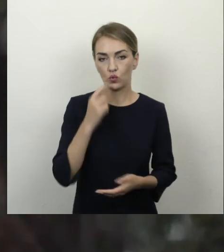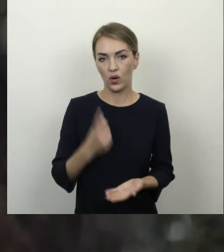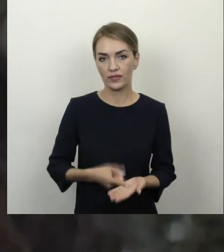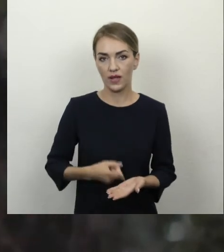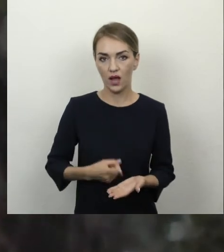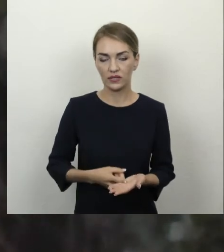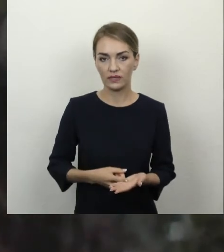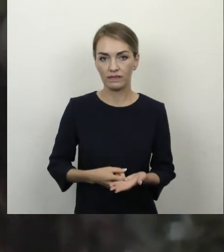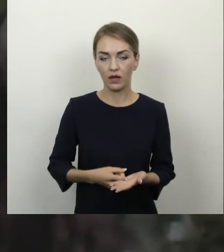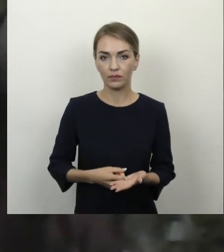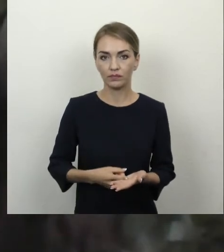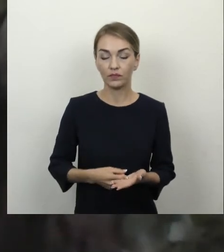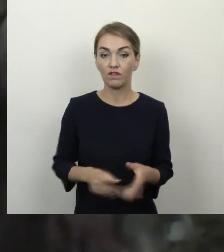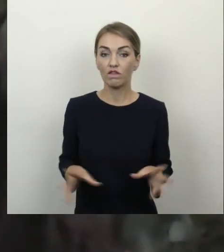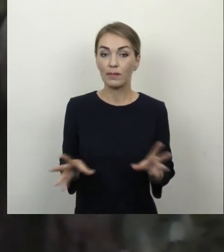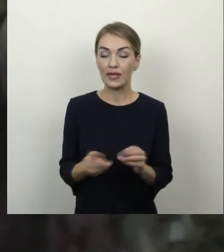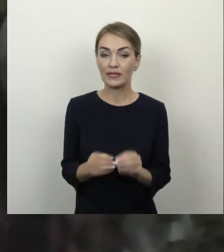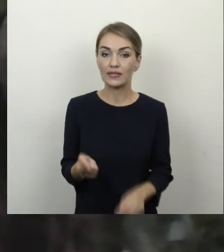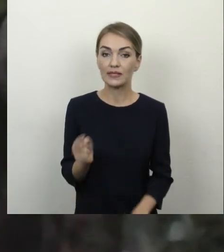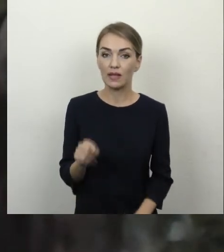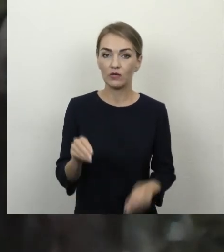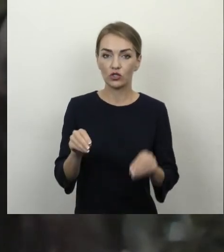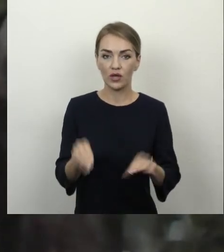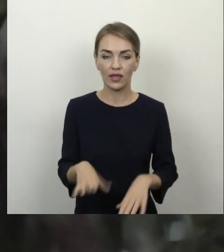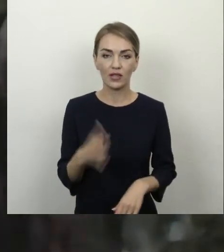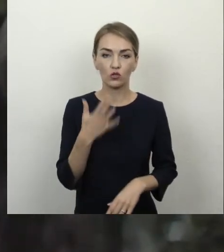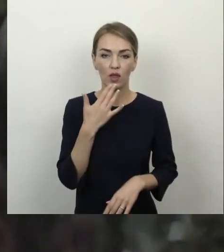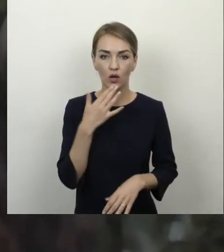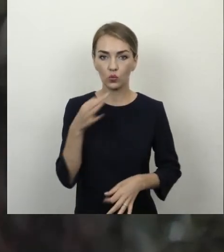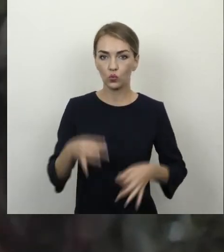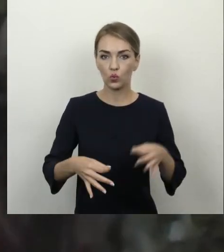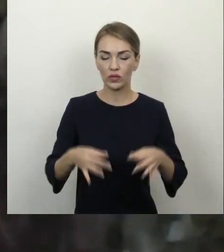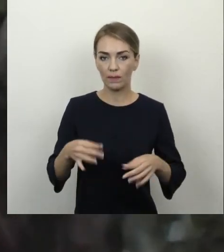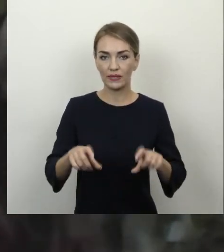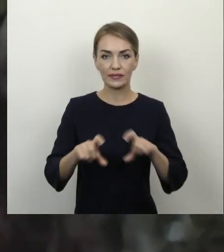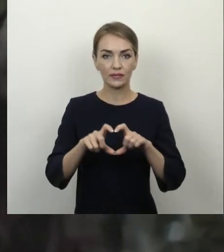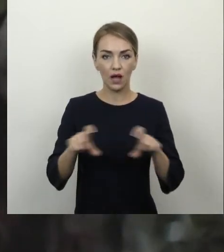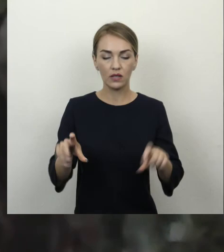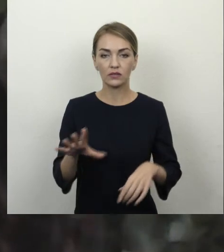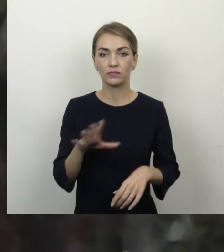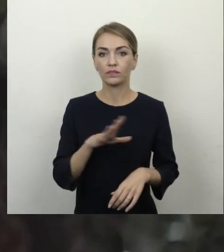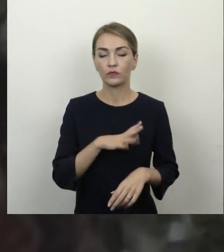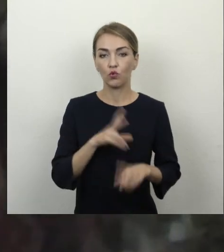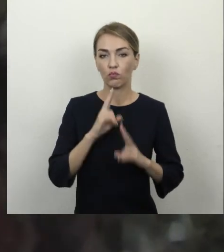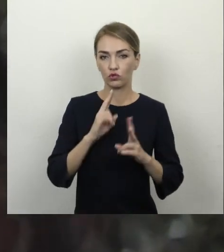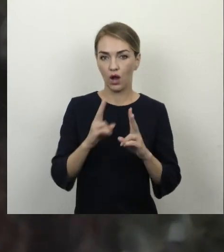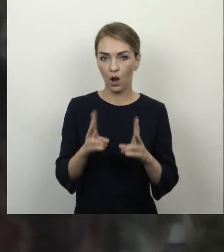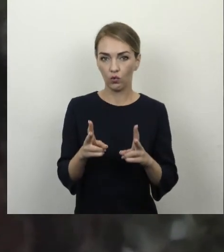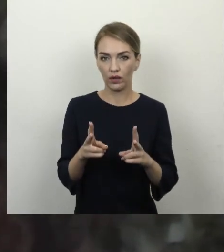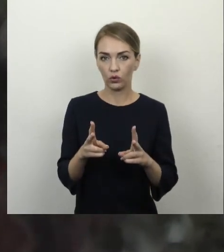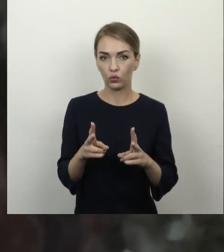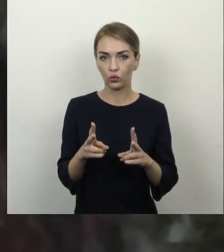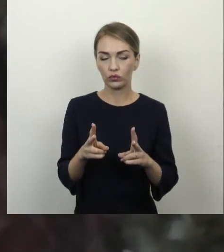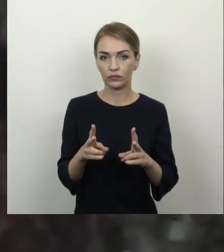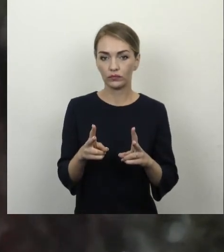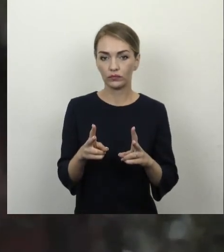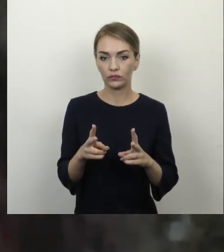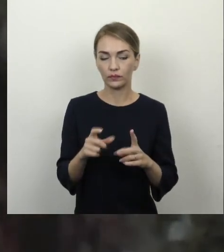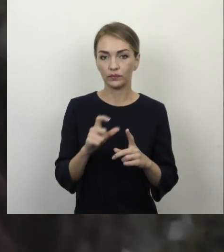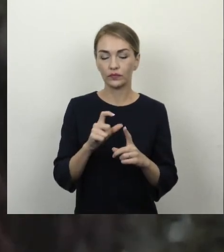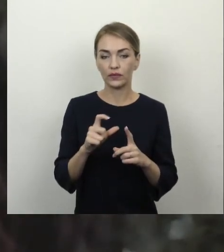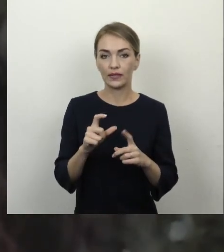were transported to polling stations, and it was proved by evidence. At the same time, this decision